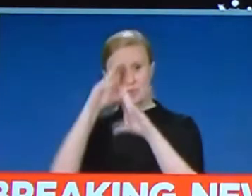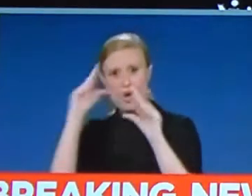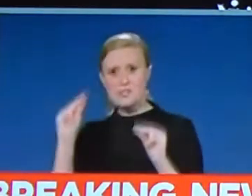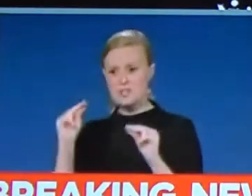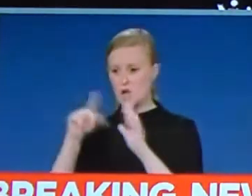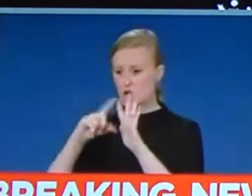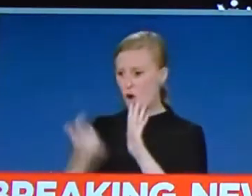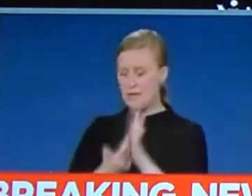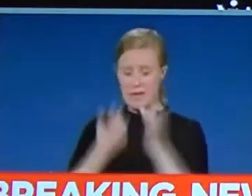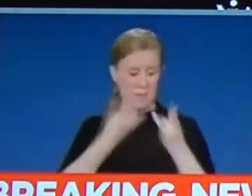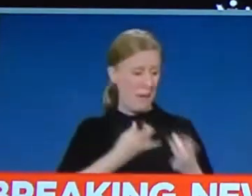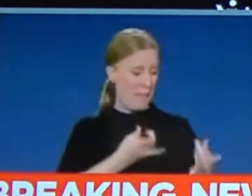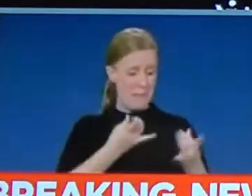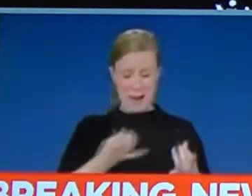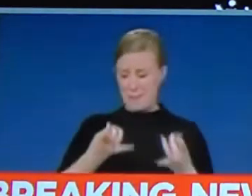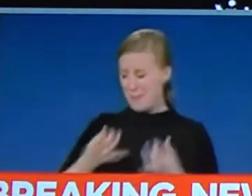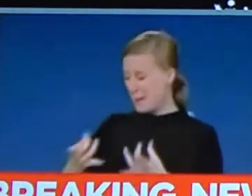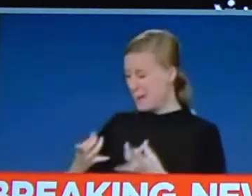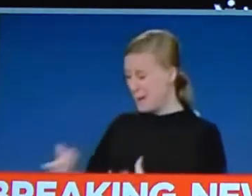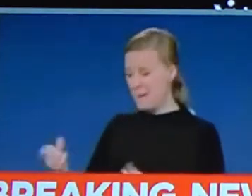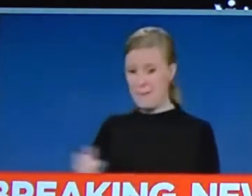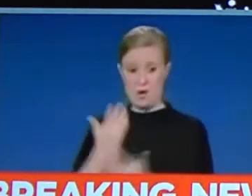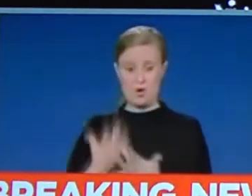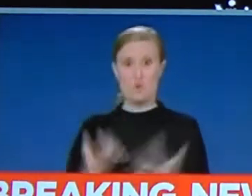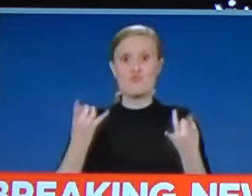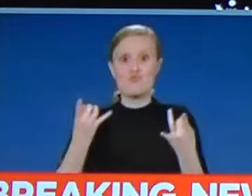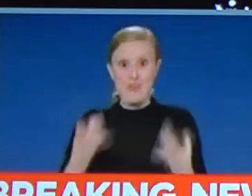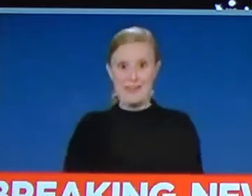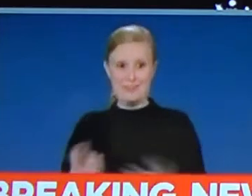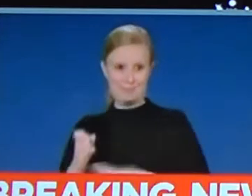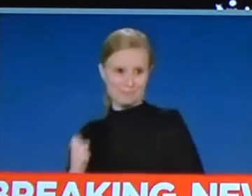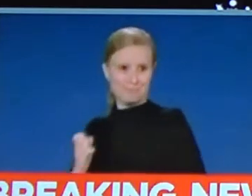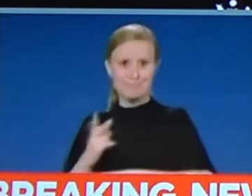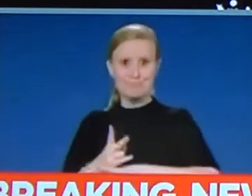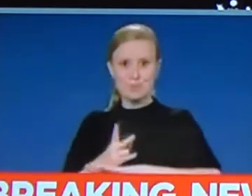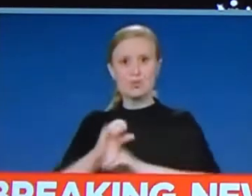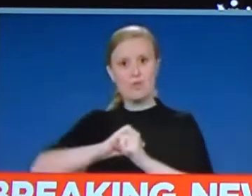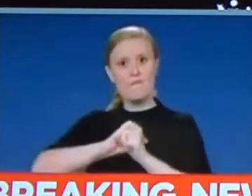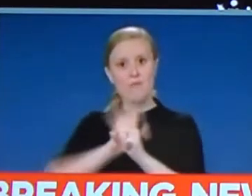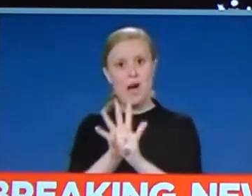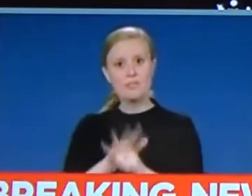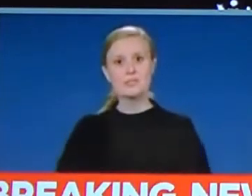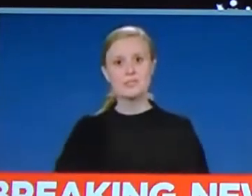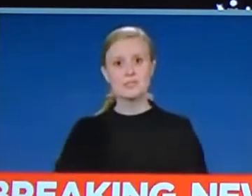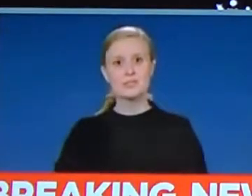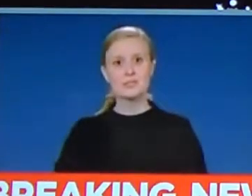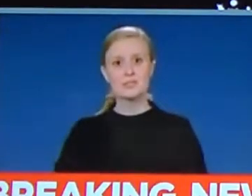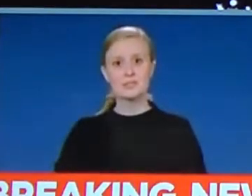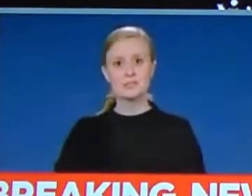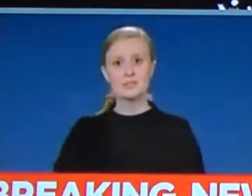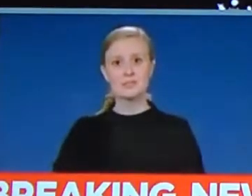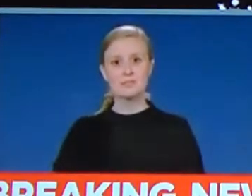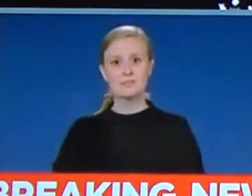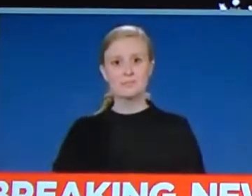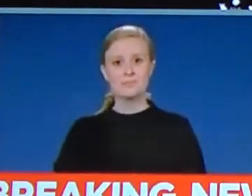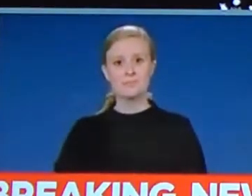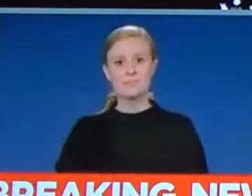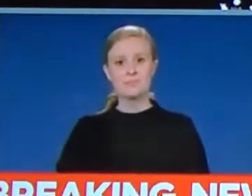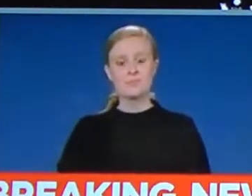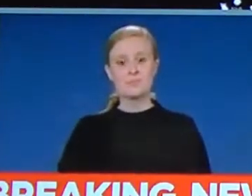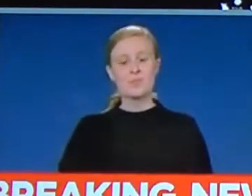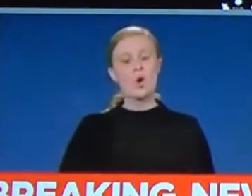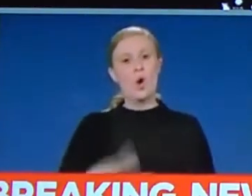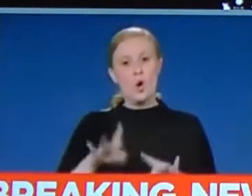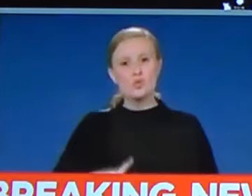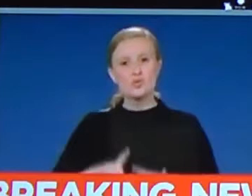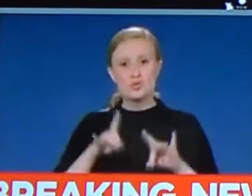It's creating a new normal in Australia during this virus, a new baseline as we fight the virus